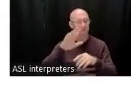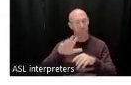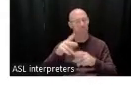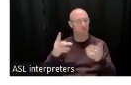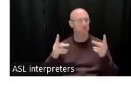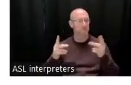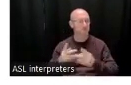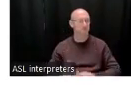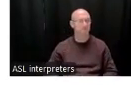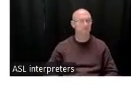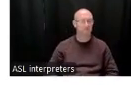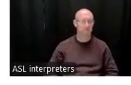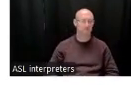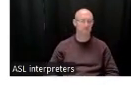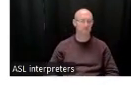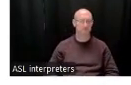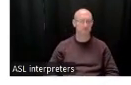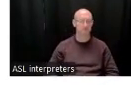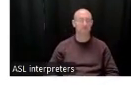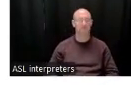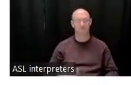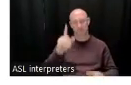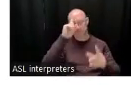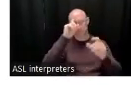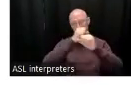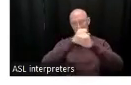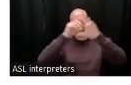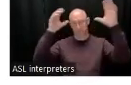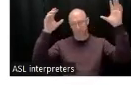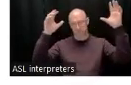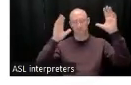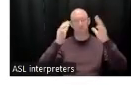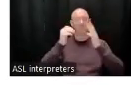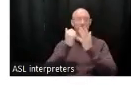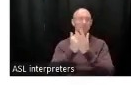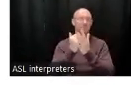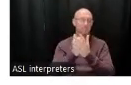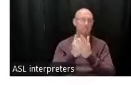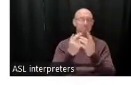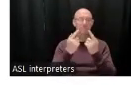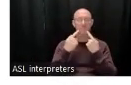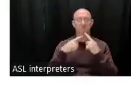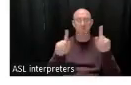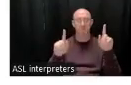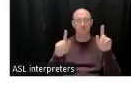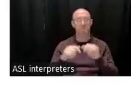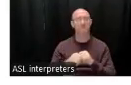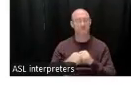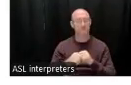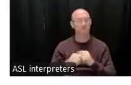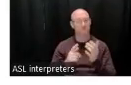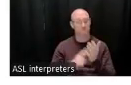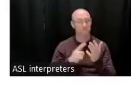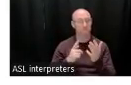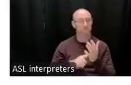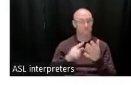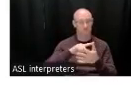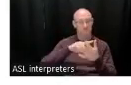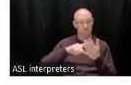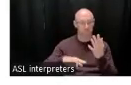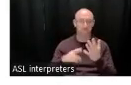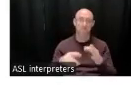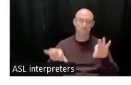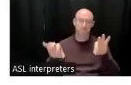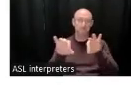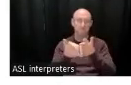are. So visualize you being successful at the project. So sometimes these visual elements can be very